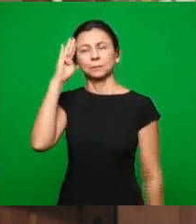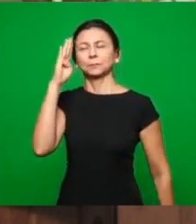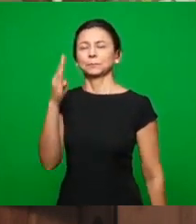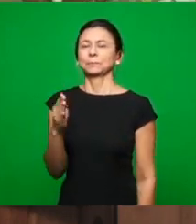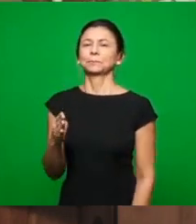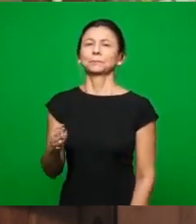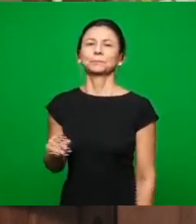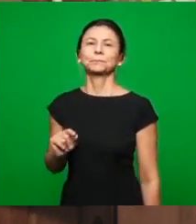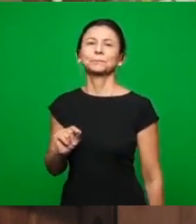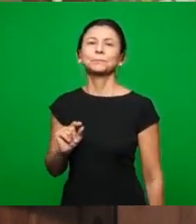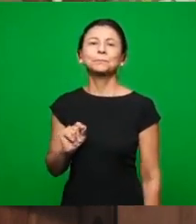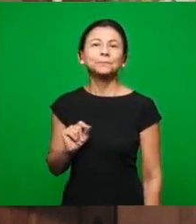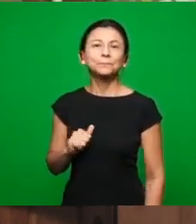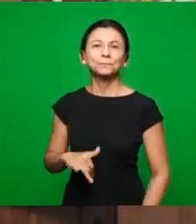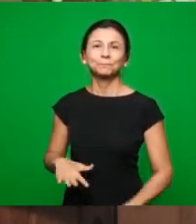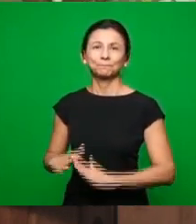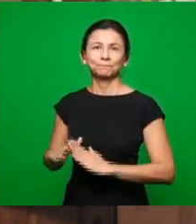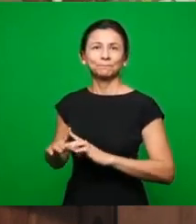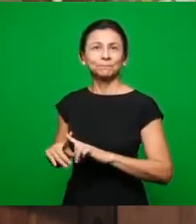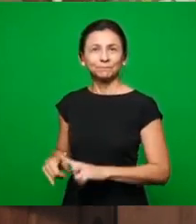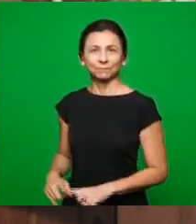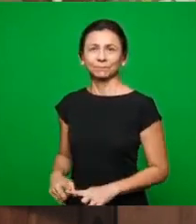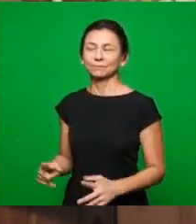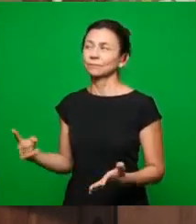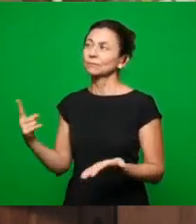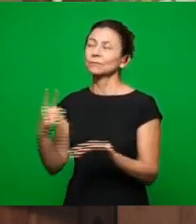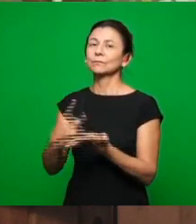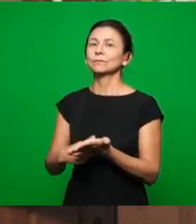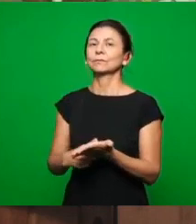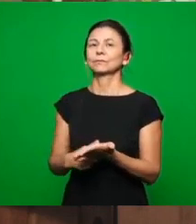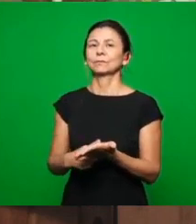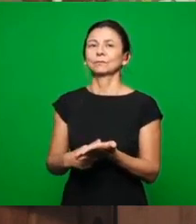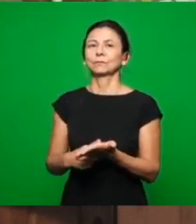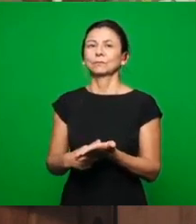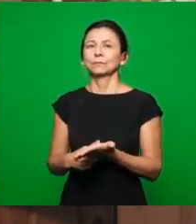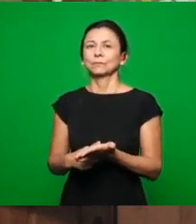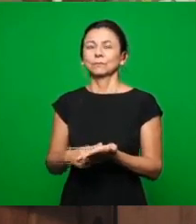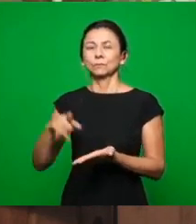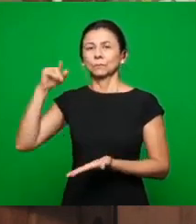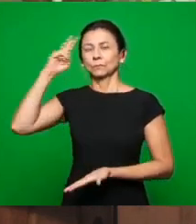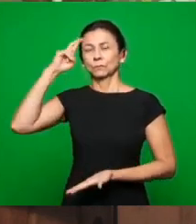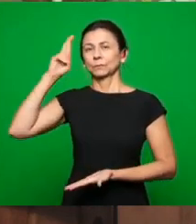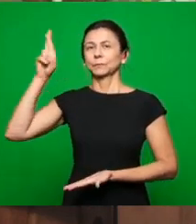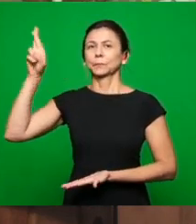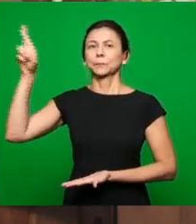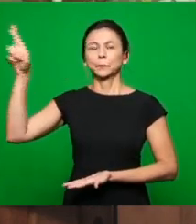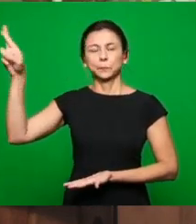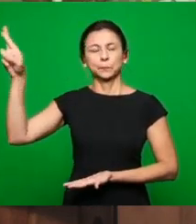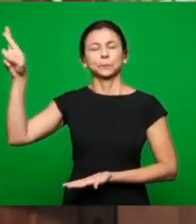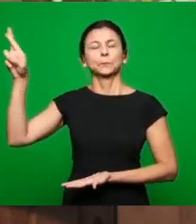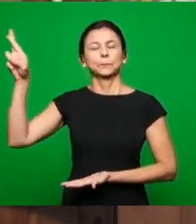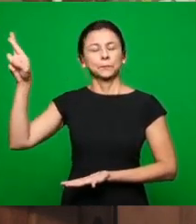main cause is that the church has a commitment with the Lord,